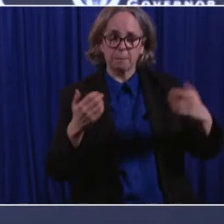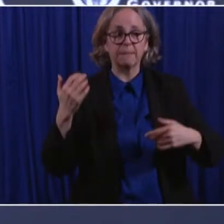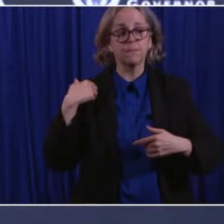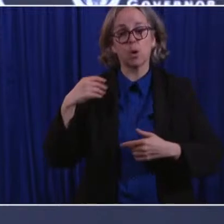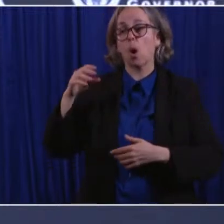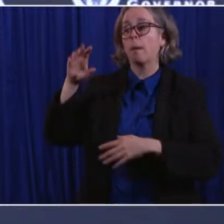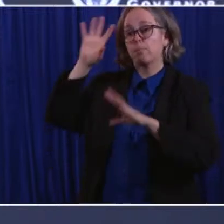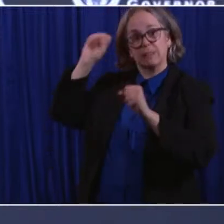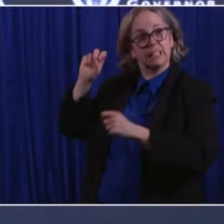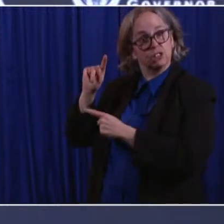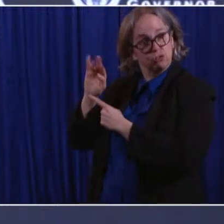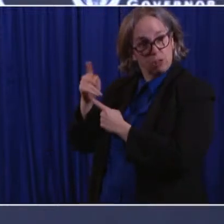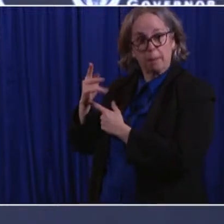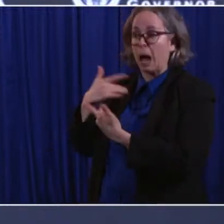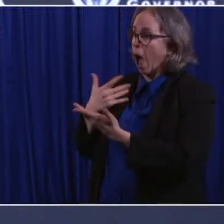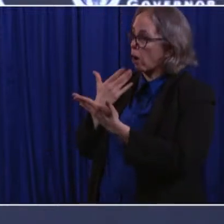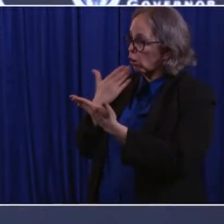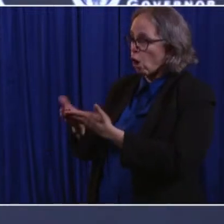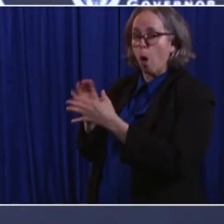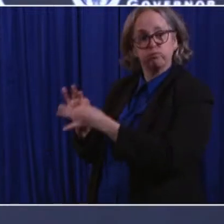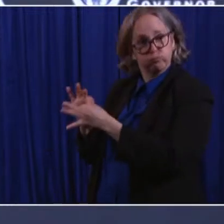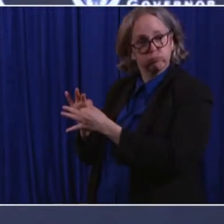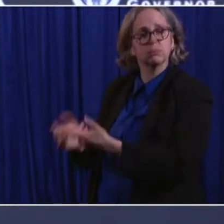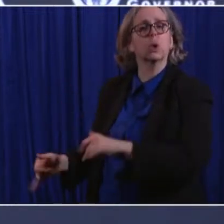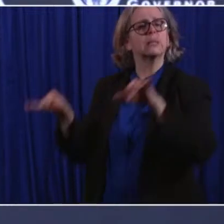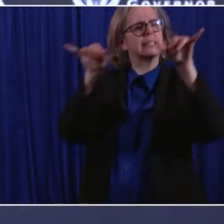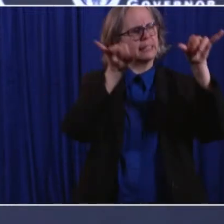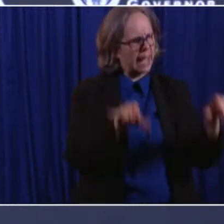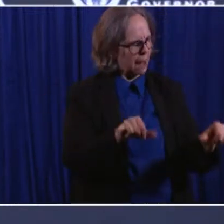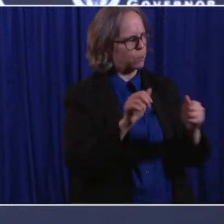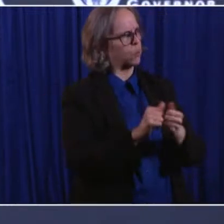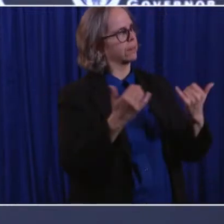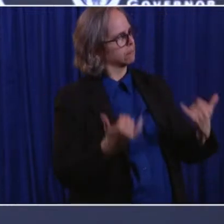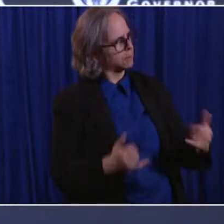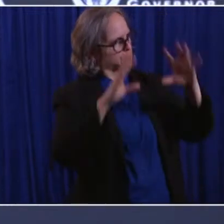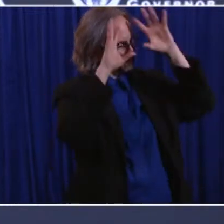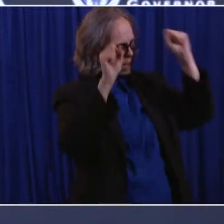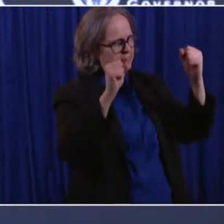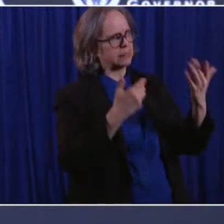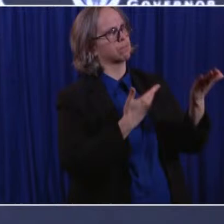President Biden. And if there's an opportunity for me to